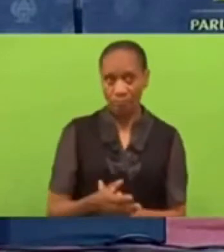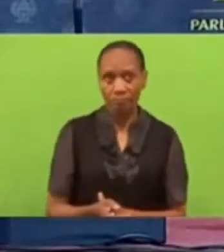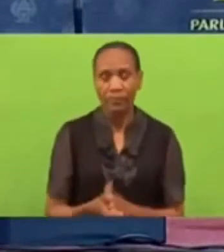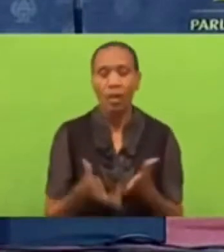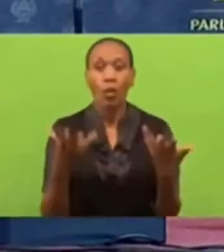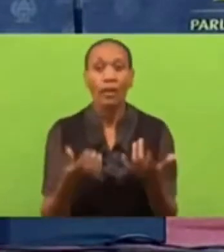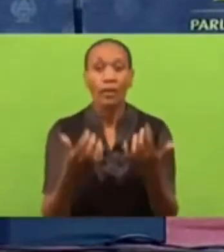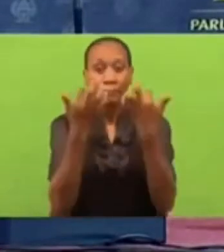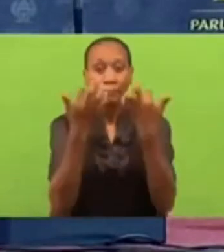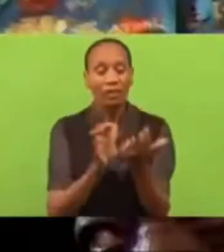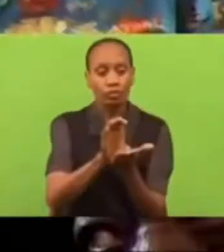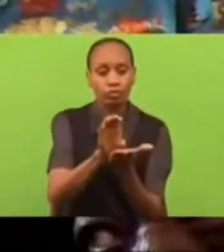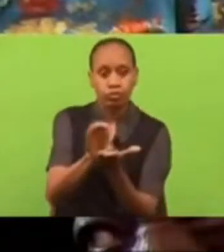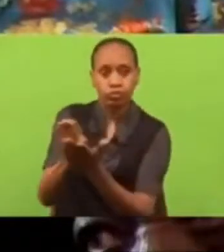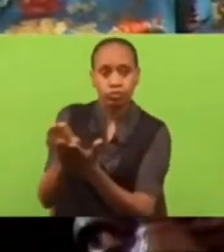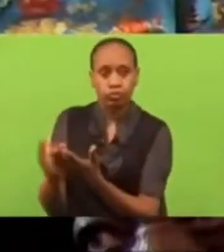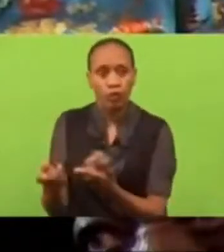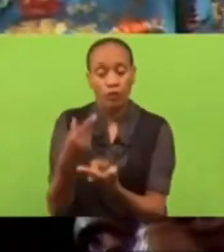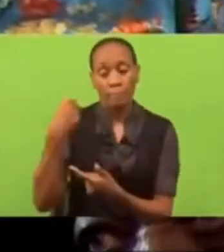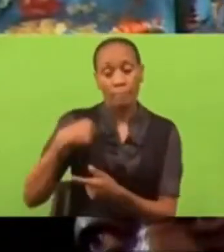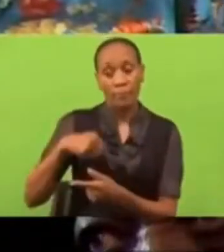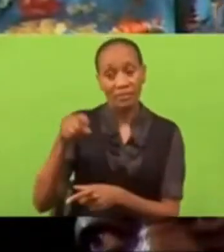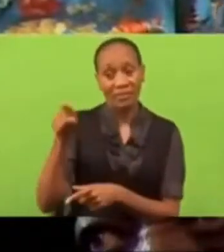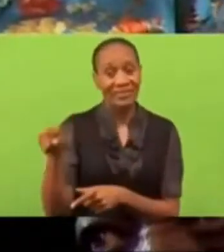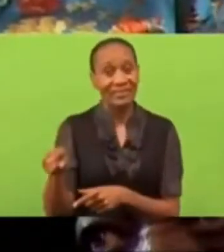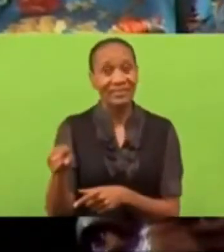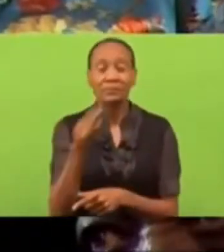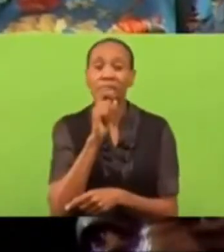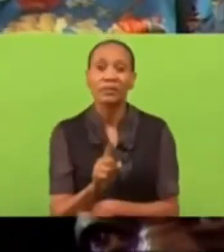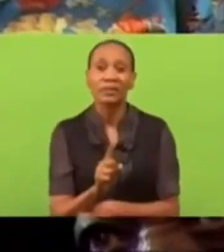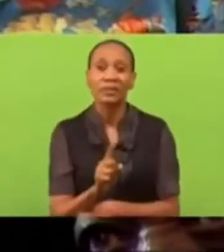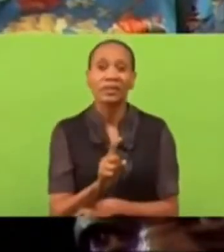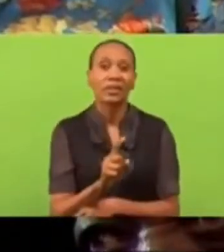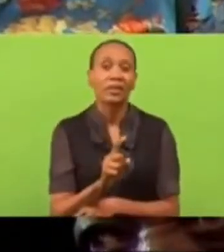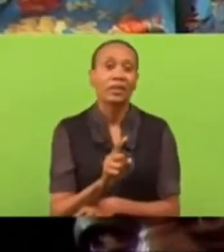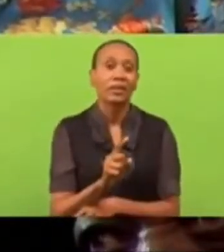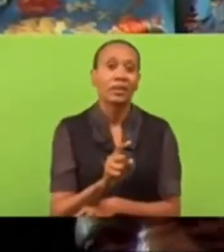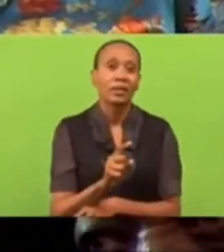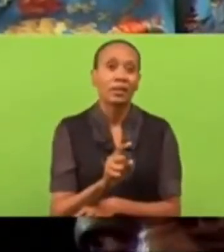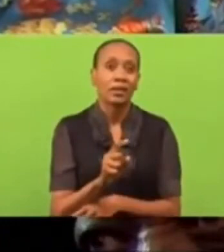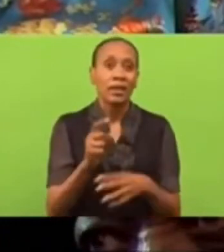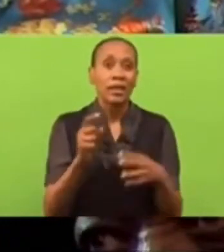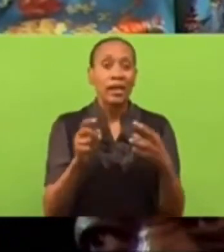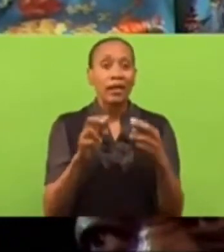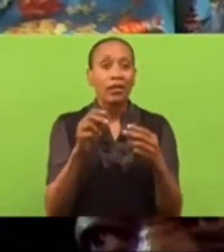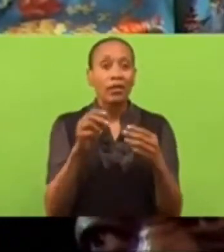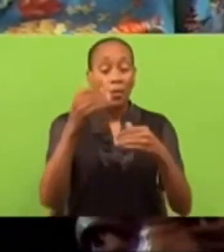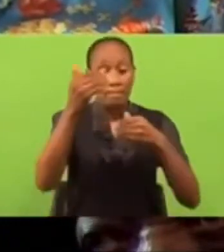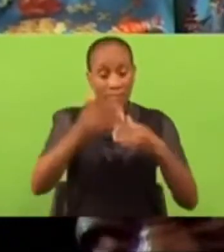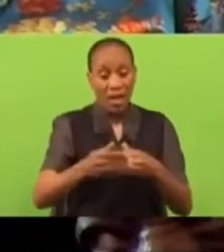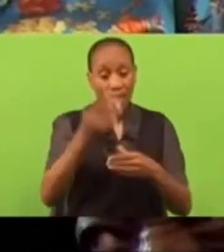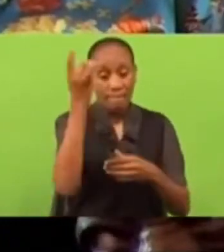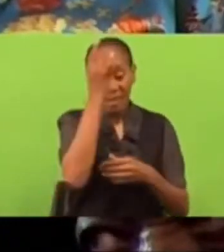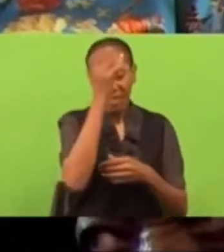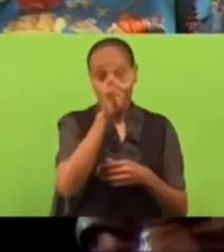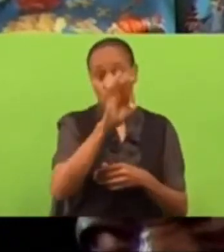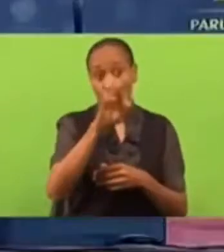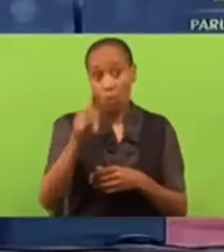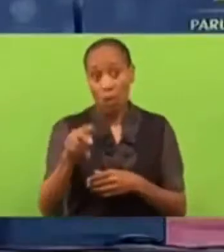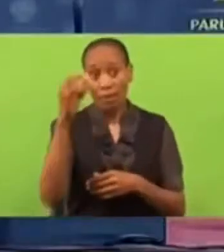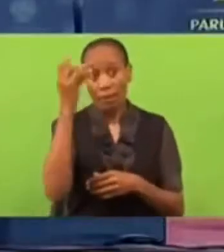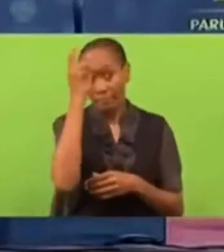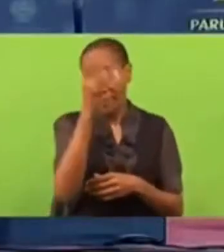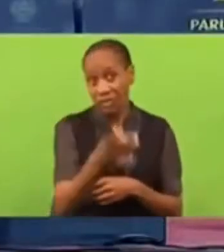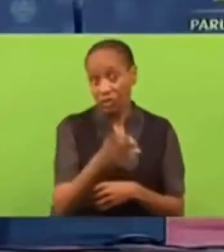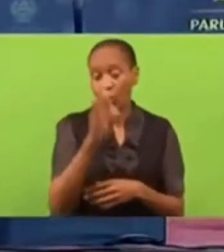application by a municipality, the debt to ESCOM up to the 31st of March 2023 will be written